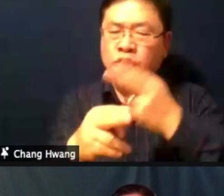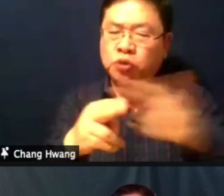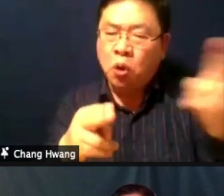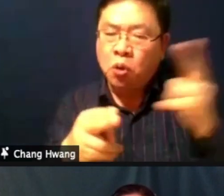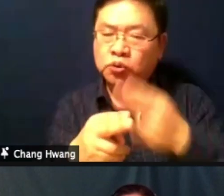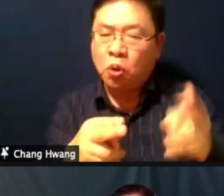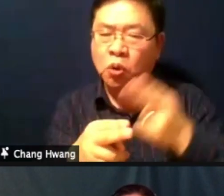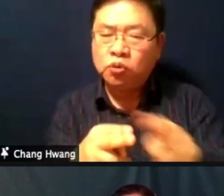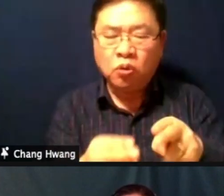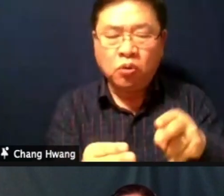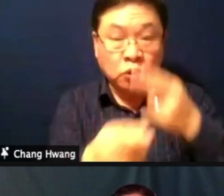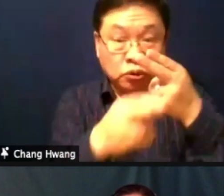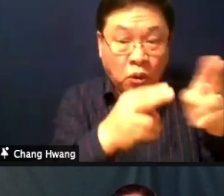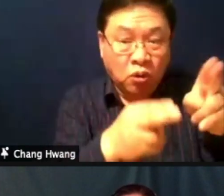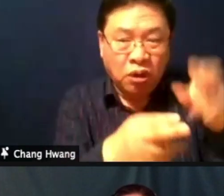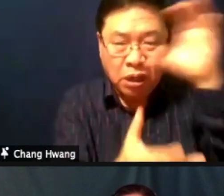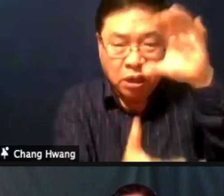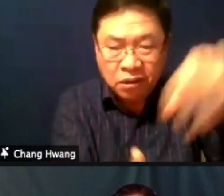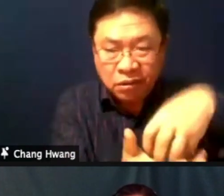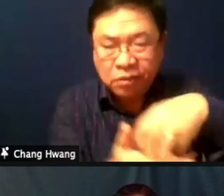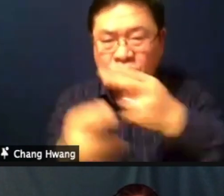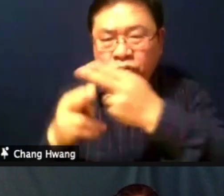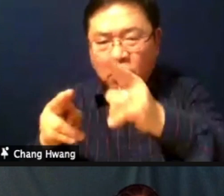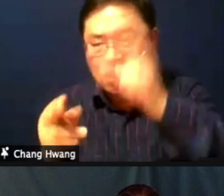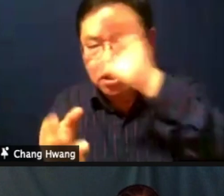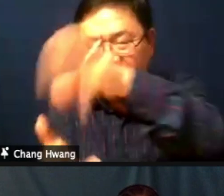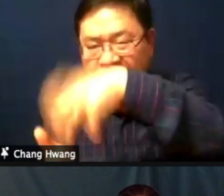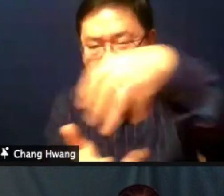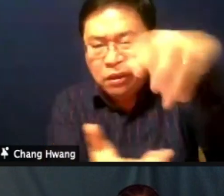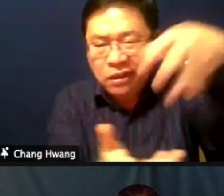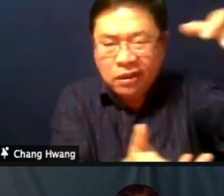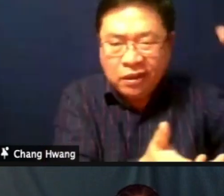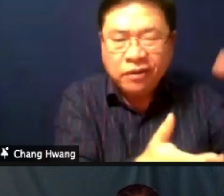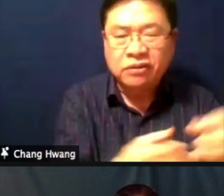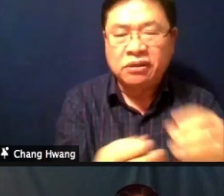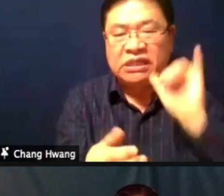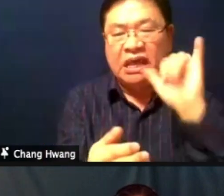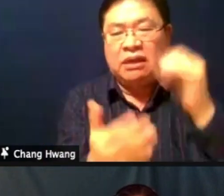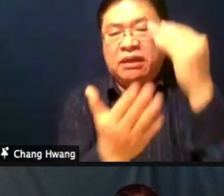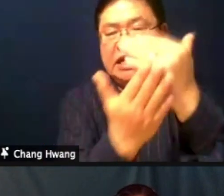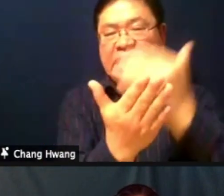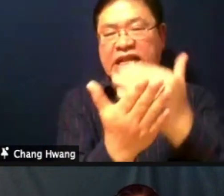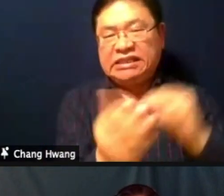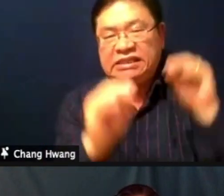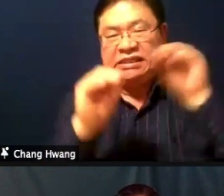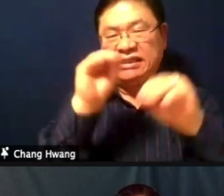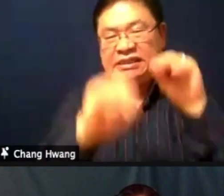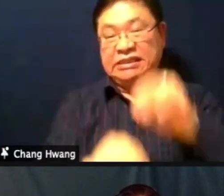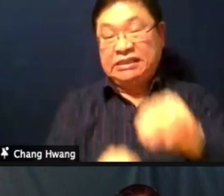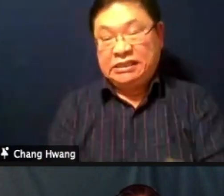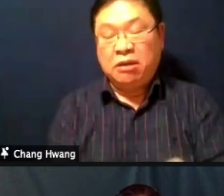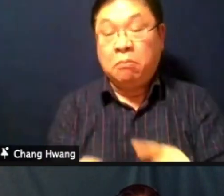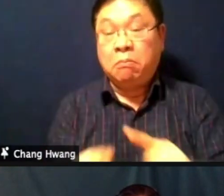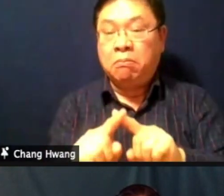find. A lot of the information I've been able to find has been online, but a lot of that information is very truncated and it's little bits at a